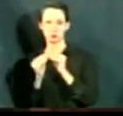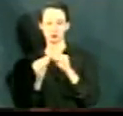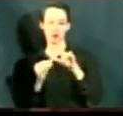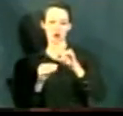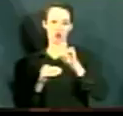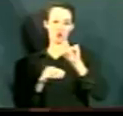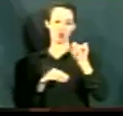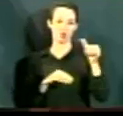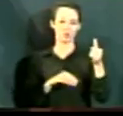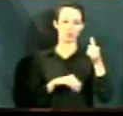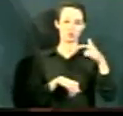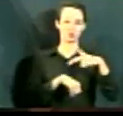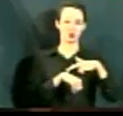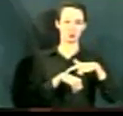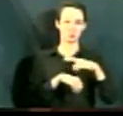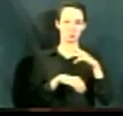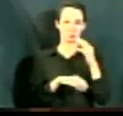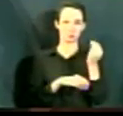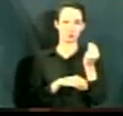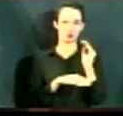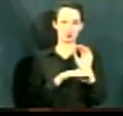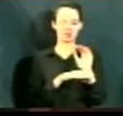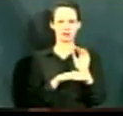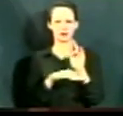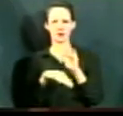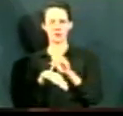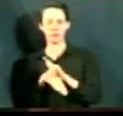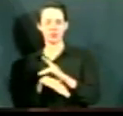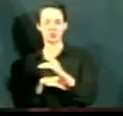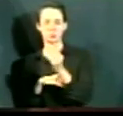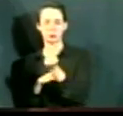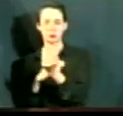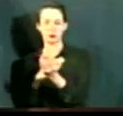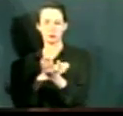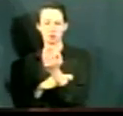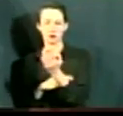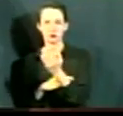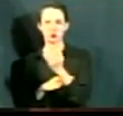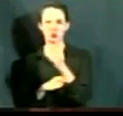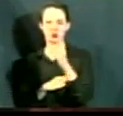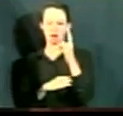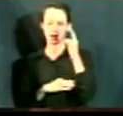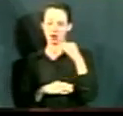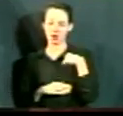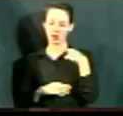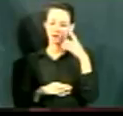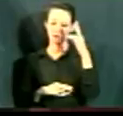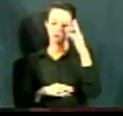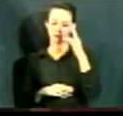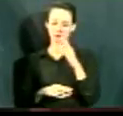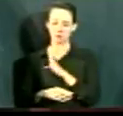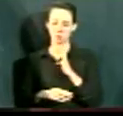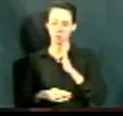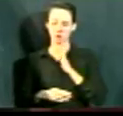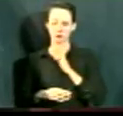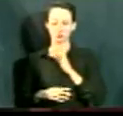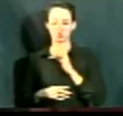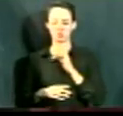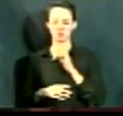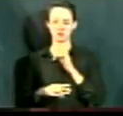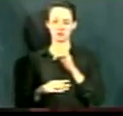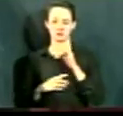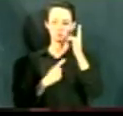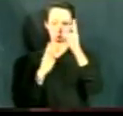see, because early on Monday morning, I learned that this board was considering eliminating actual or perceived gender